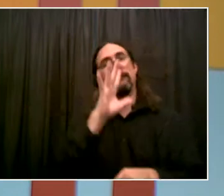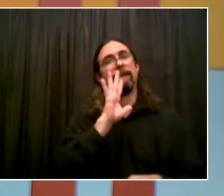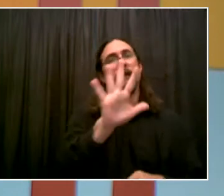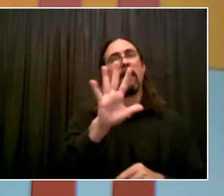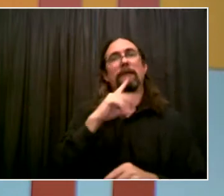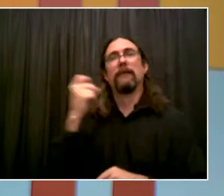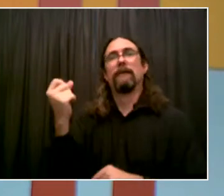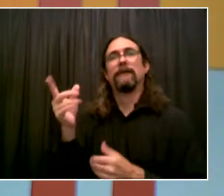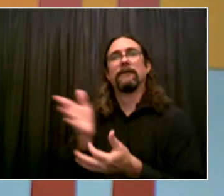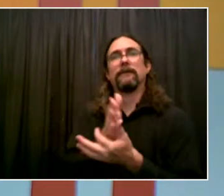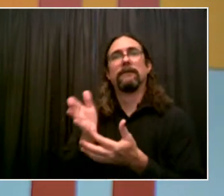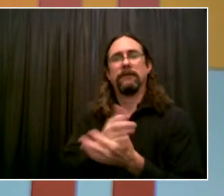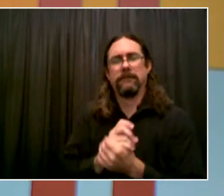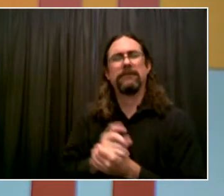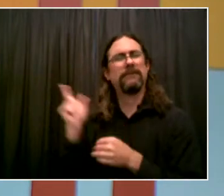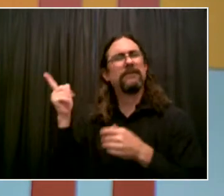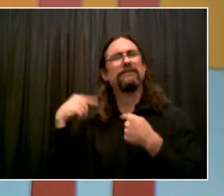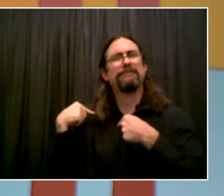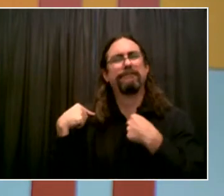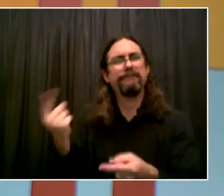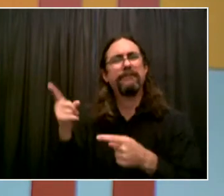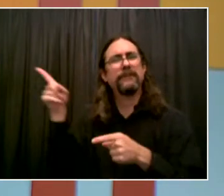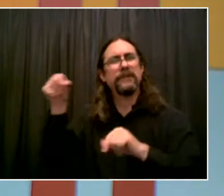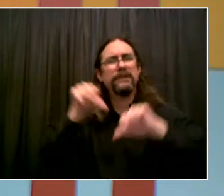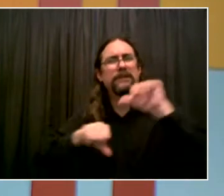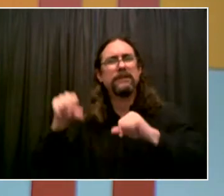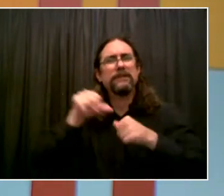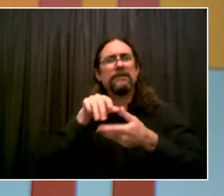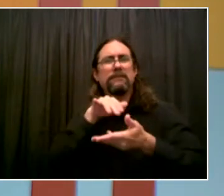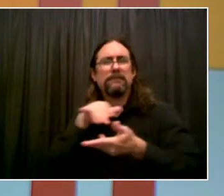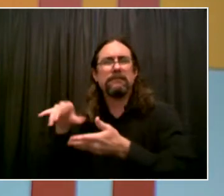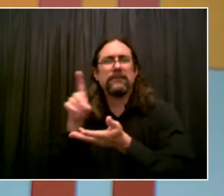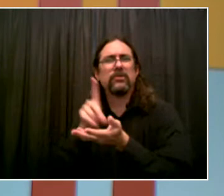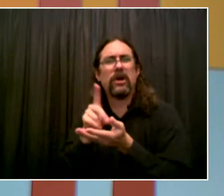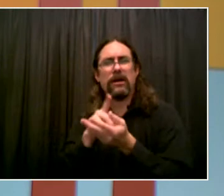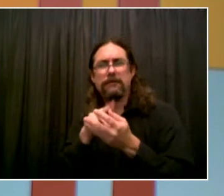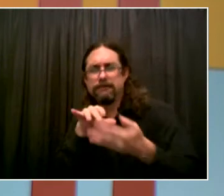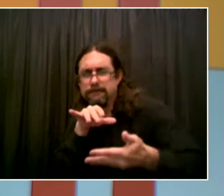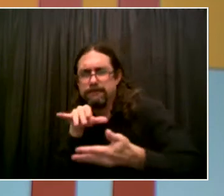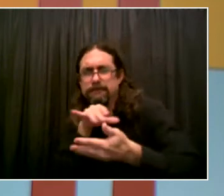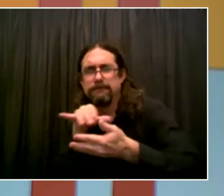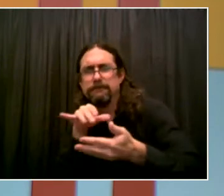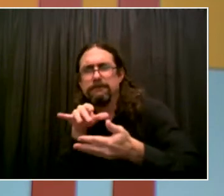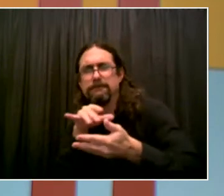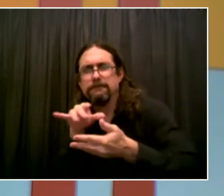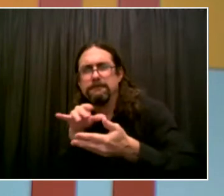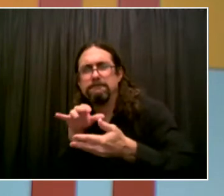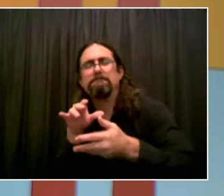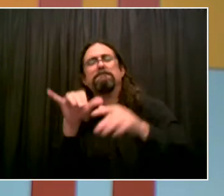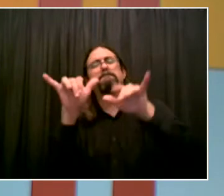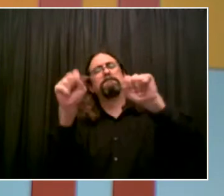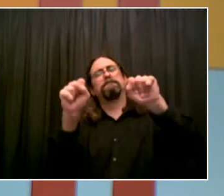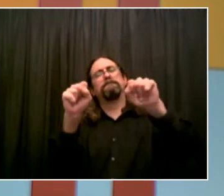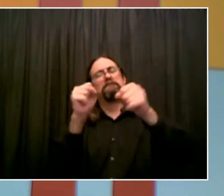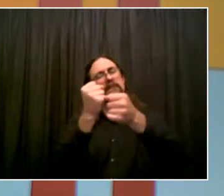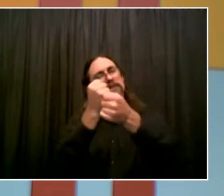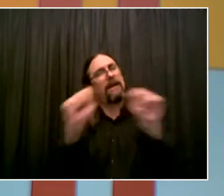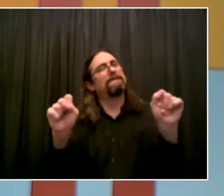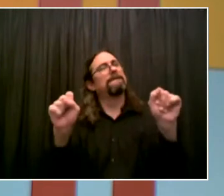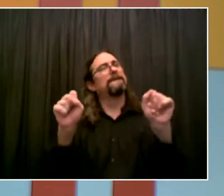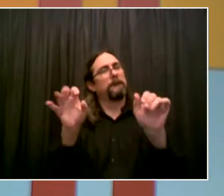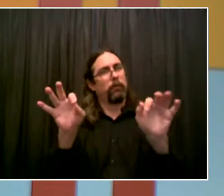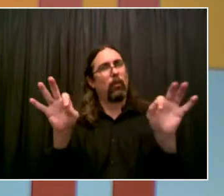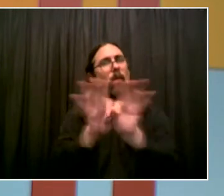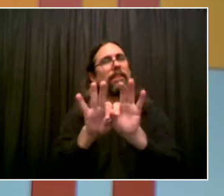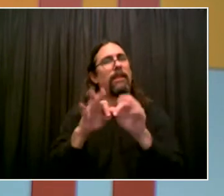COVID. FDA is looking at the data. We want to see this vaccine in New York City as quickly as possible. So what I'm calling